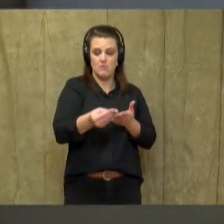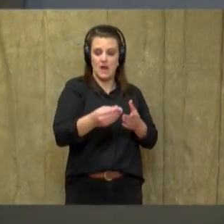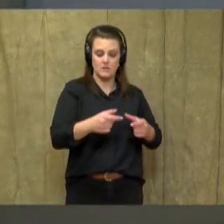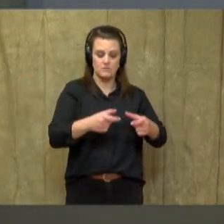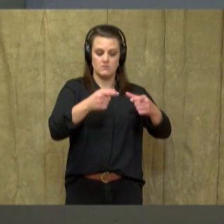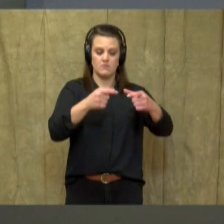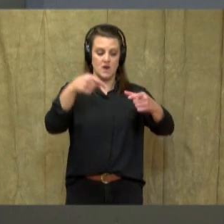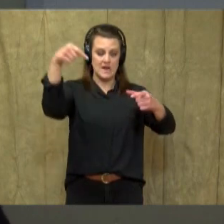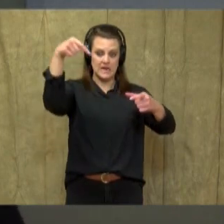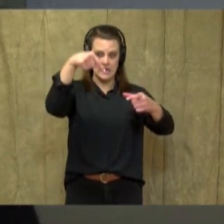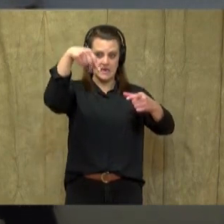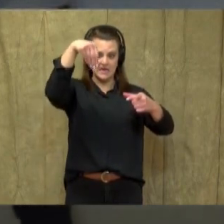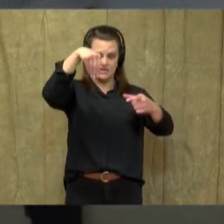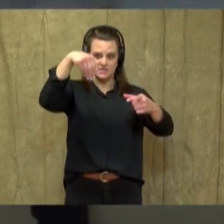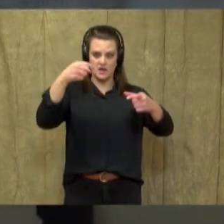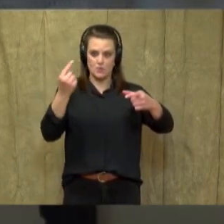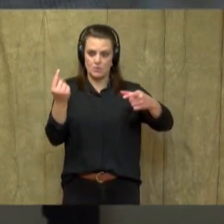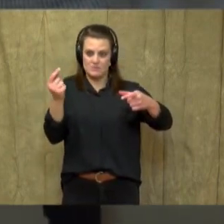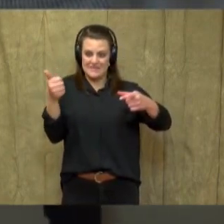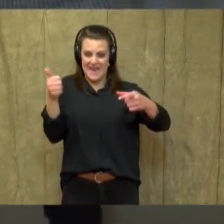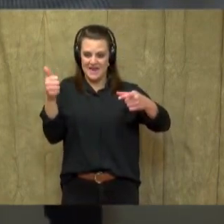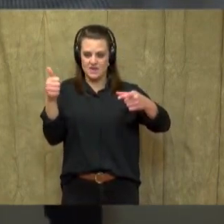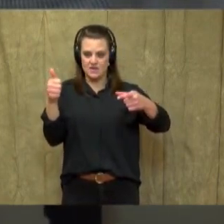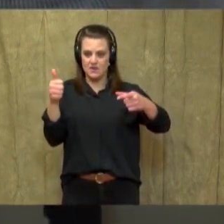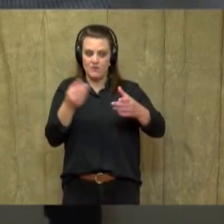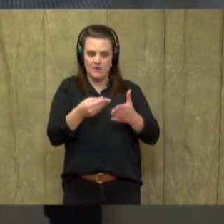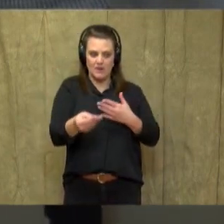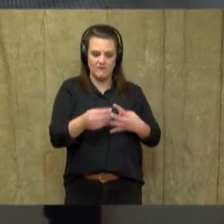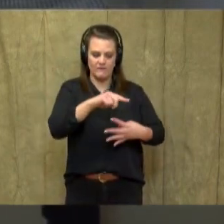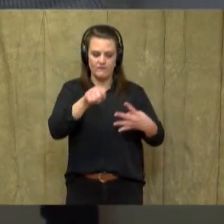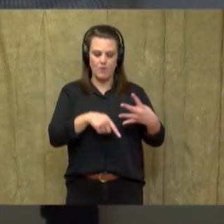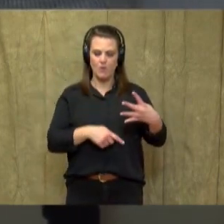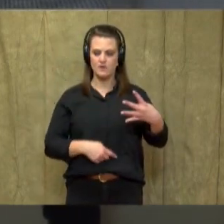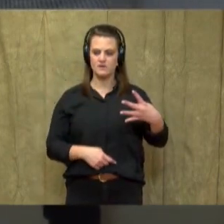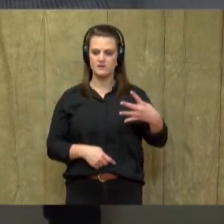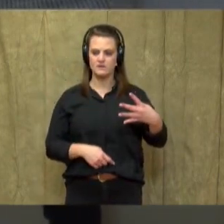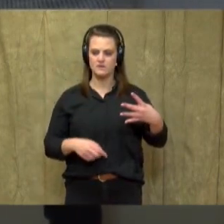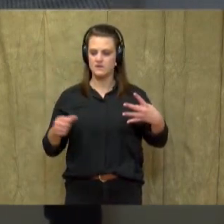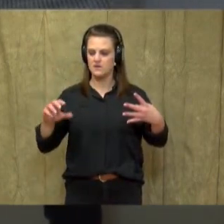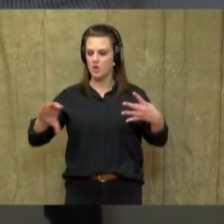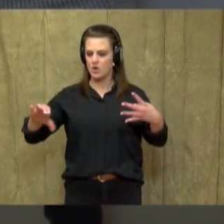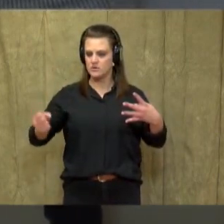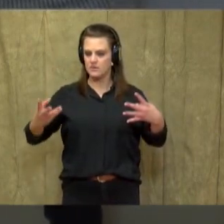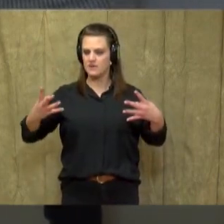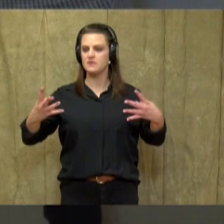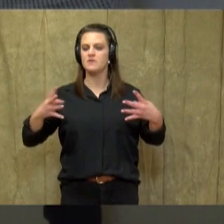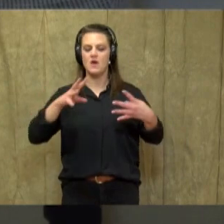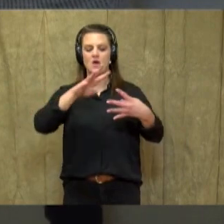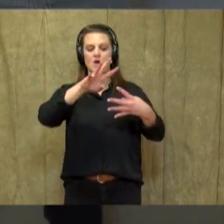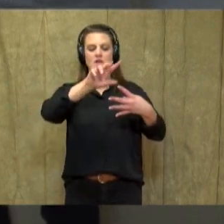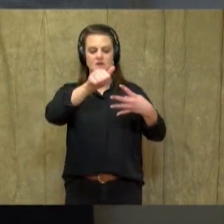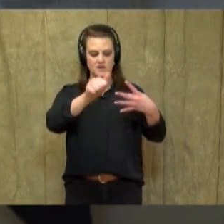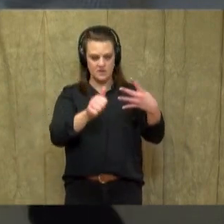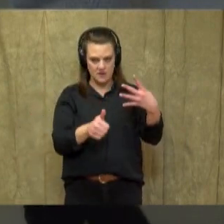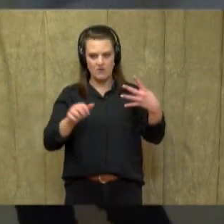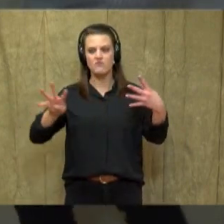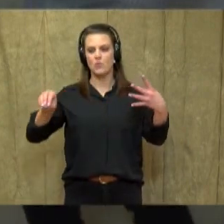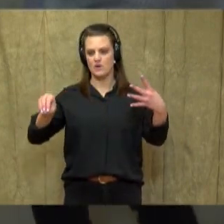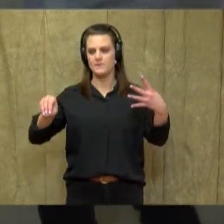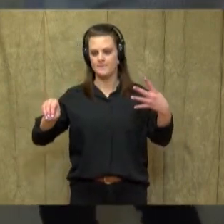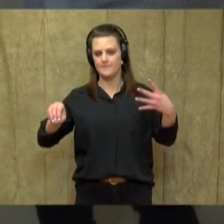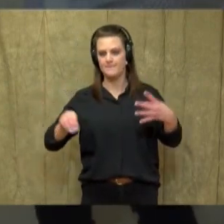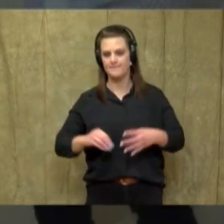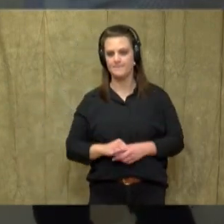there's 4 packages, 4 times 10 is 40. That's right, yeah. All right, let's take a